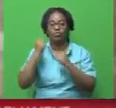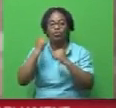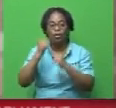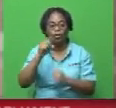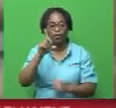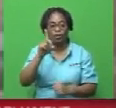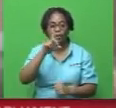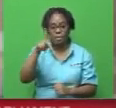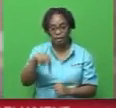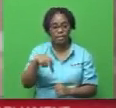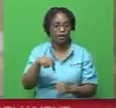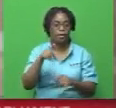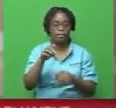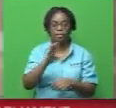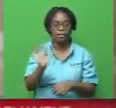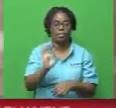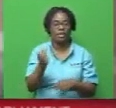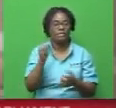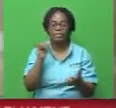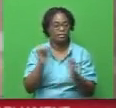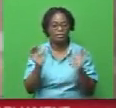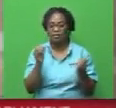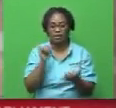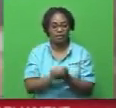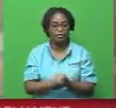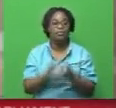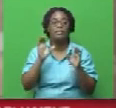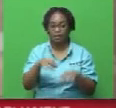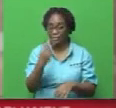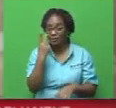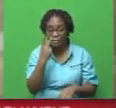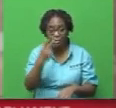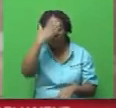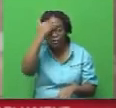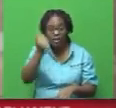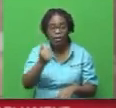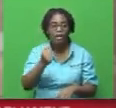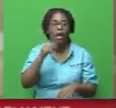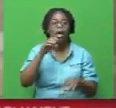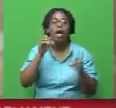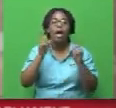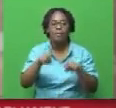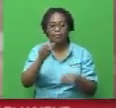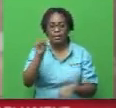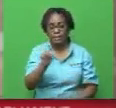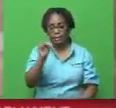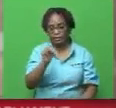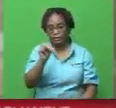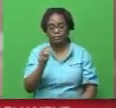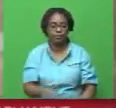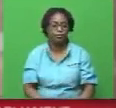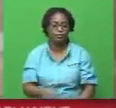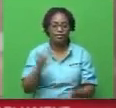strong DPP or a strong DPP's office. And we could see why now. Look at what happened to them on Monday. And that is why they